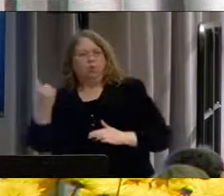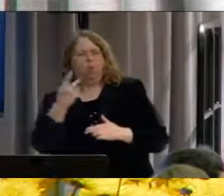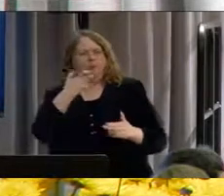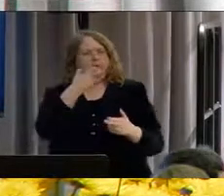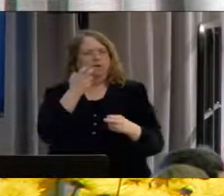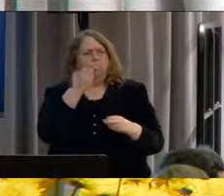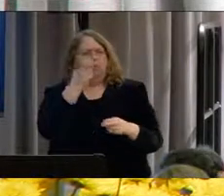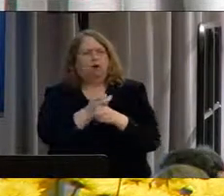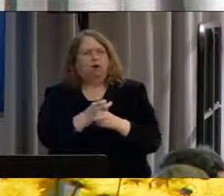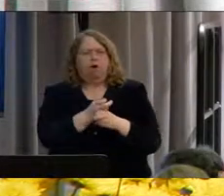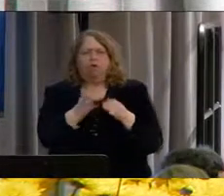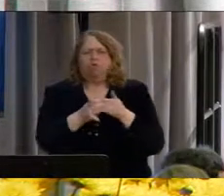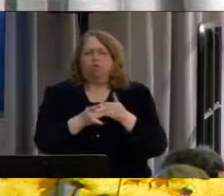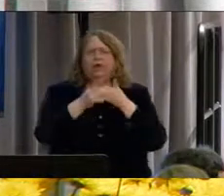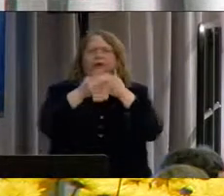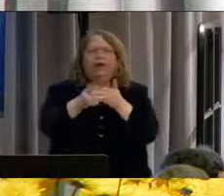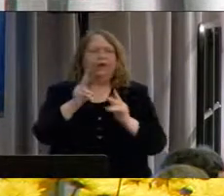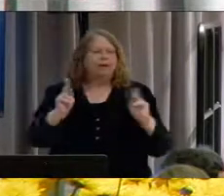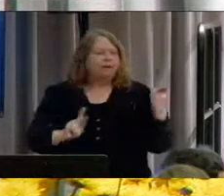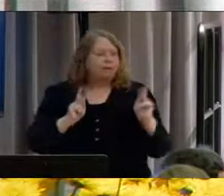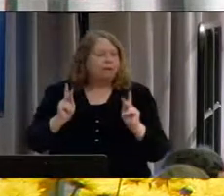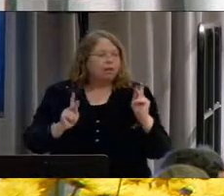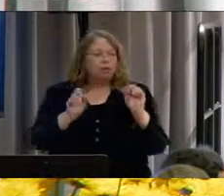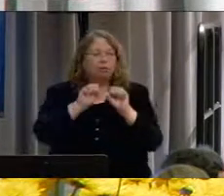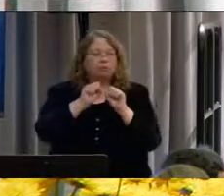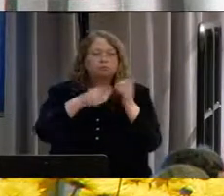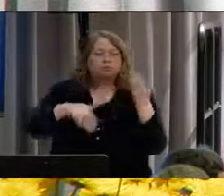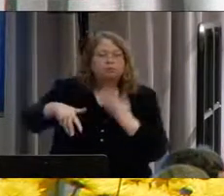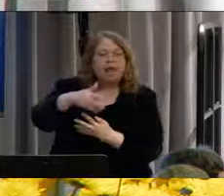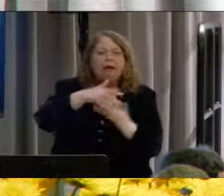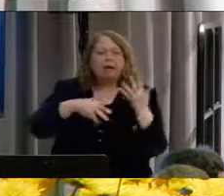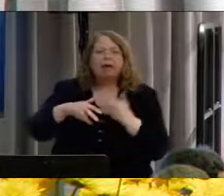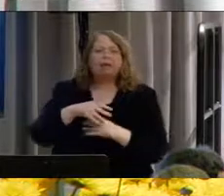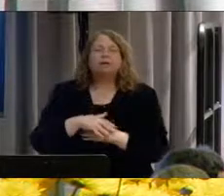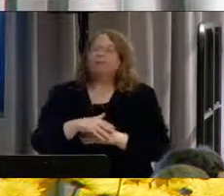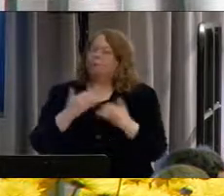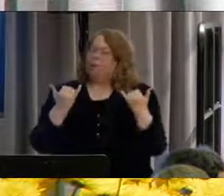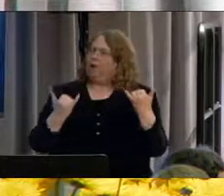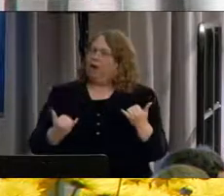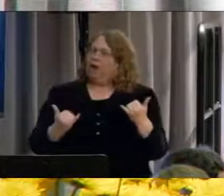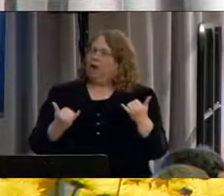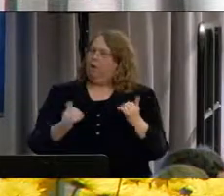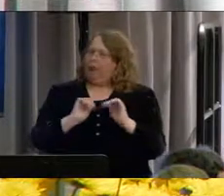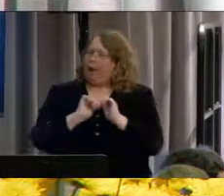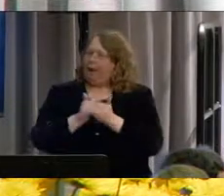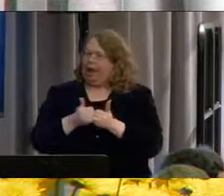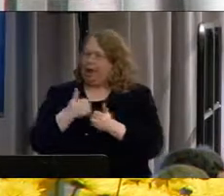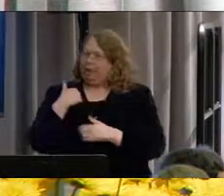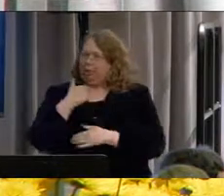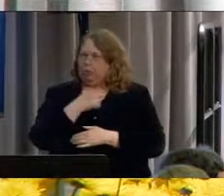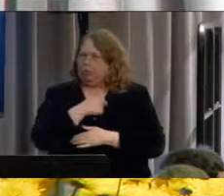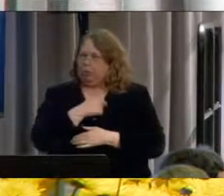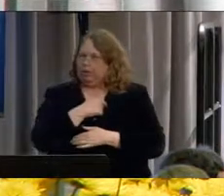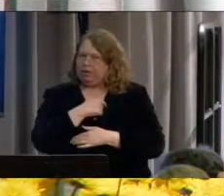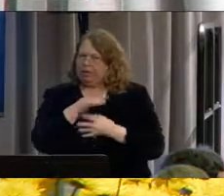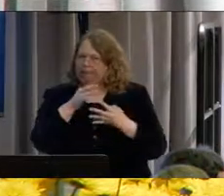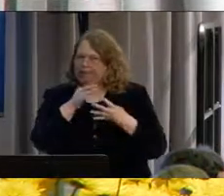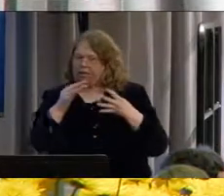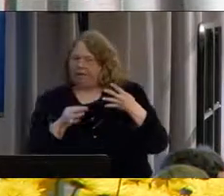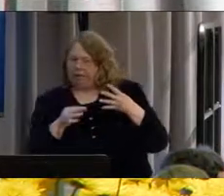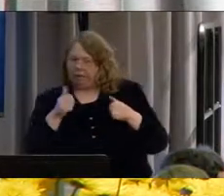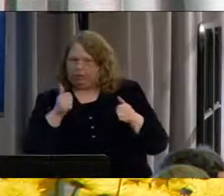rest of society. And so now what we ask is, on behalf of American society, how do we choose to commemorate